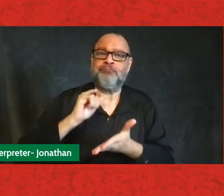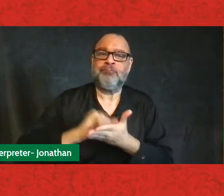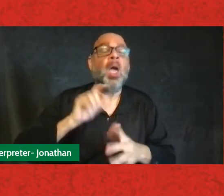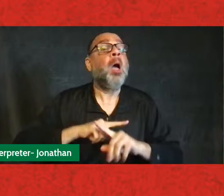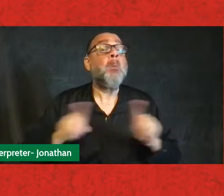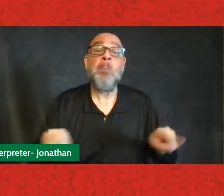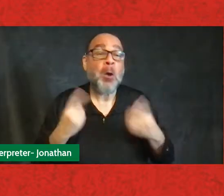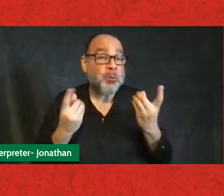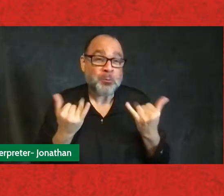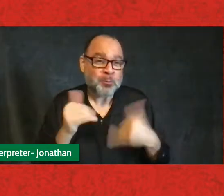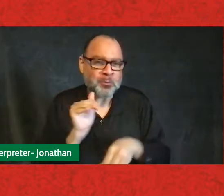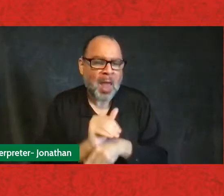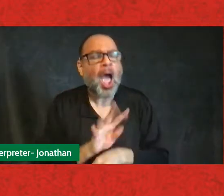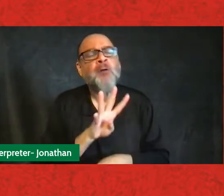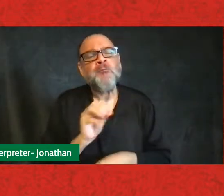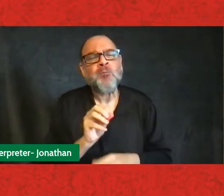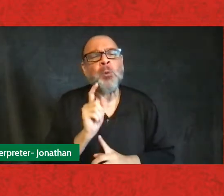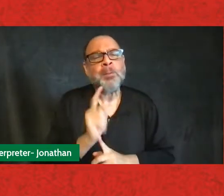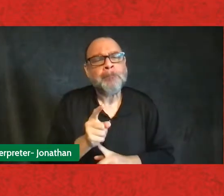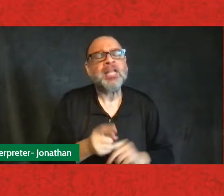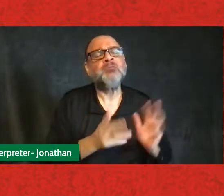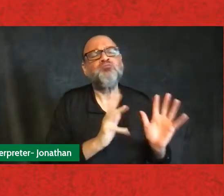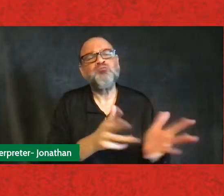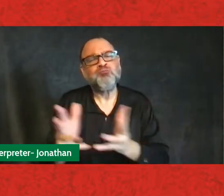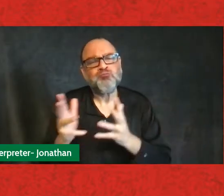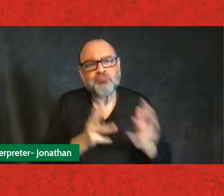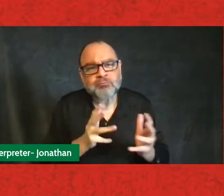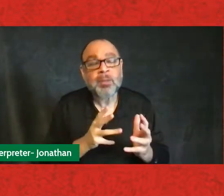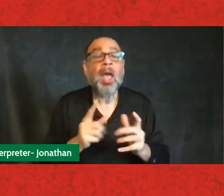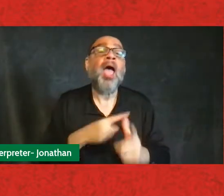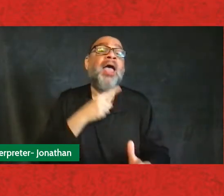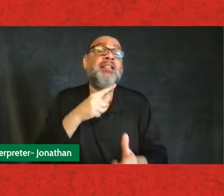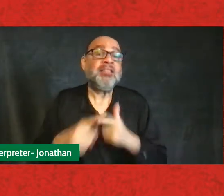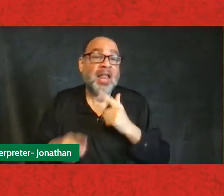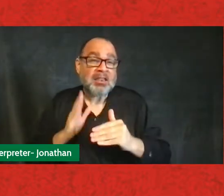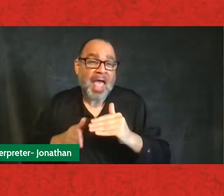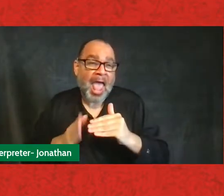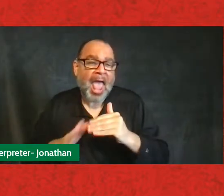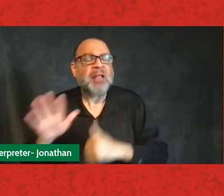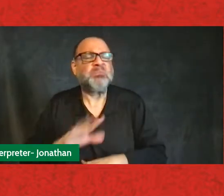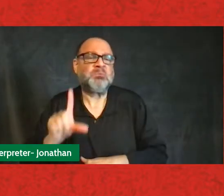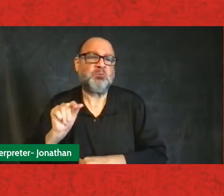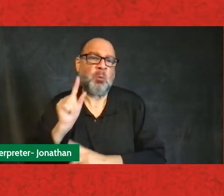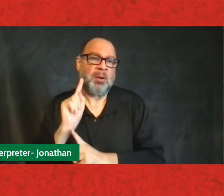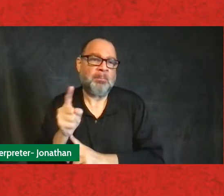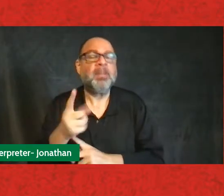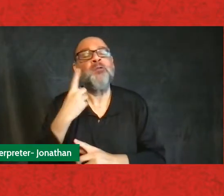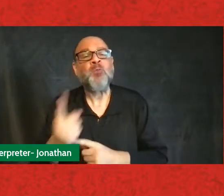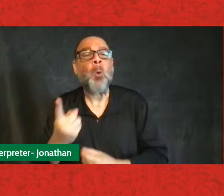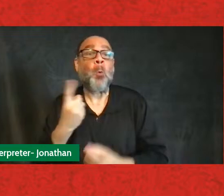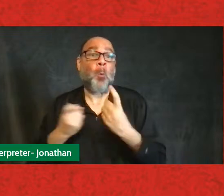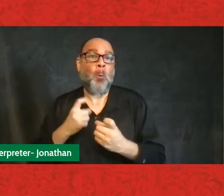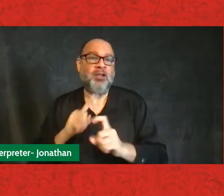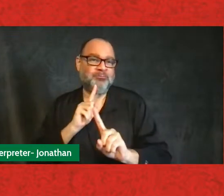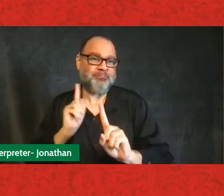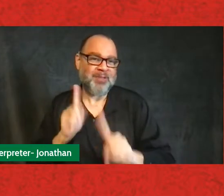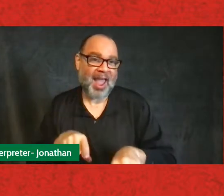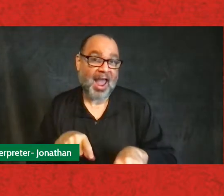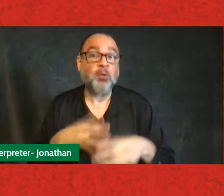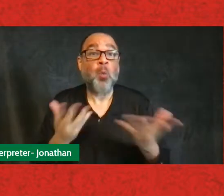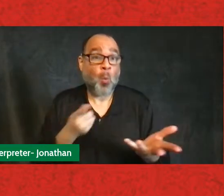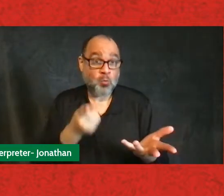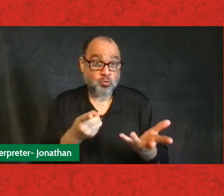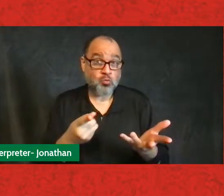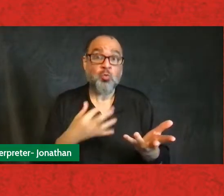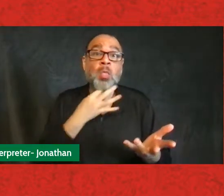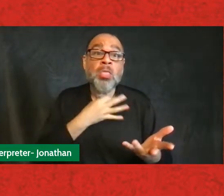of conversation and a few minutes at the end, 20 minutes or so, for questions from the audience. So please do put your questions into the